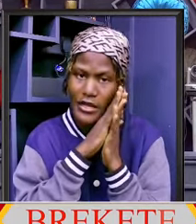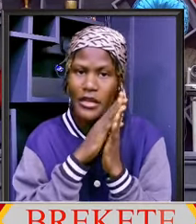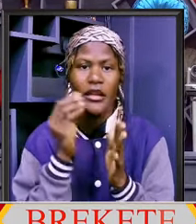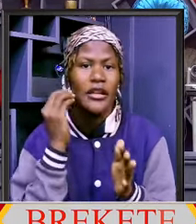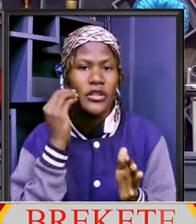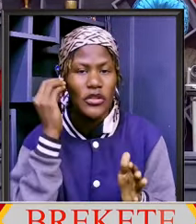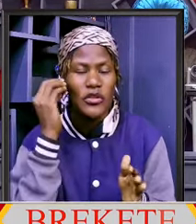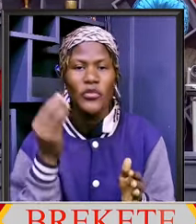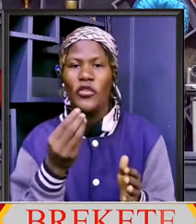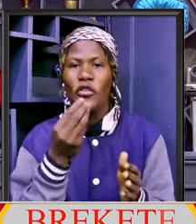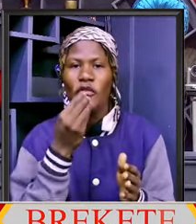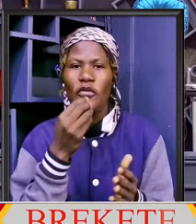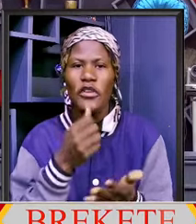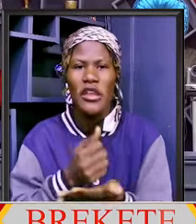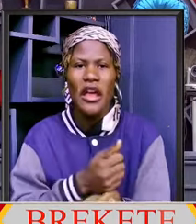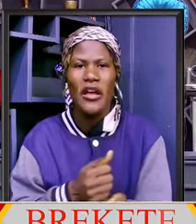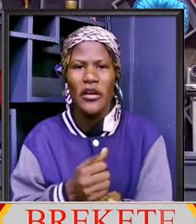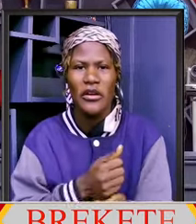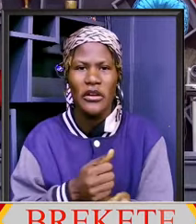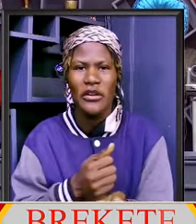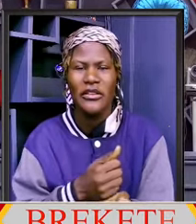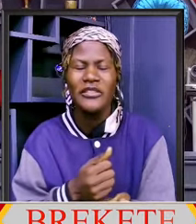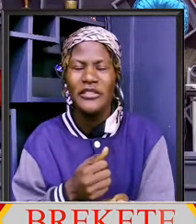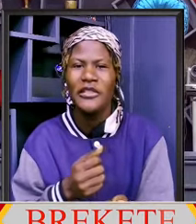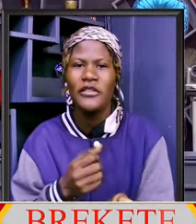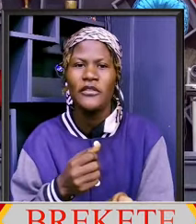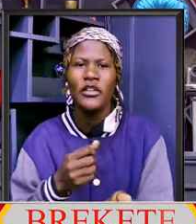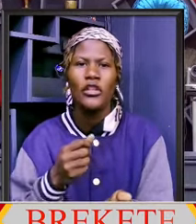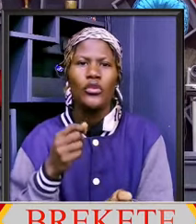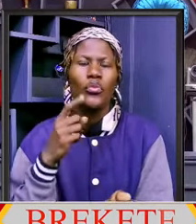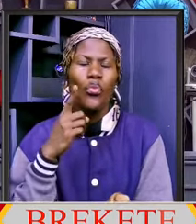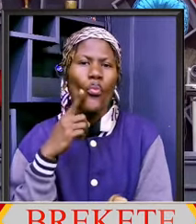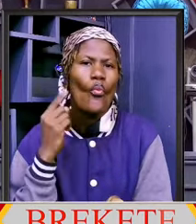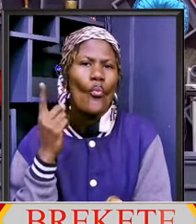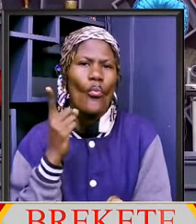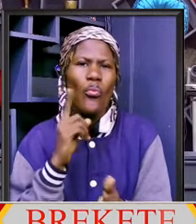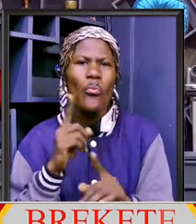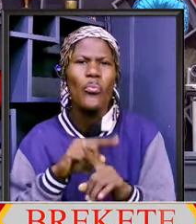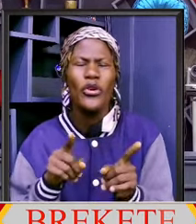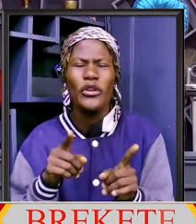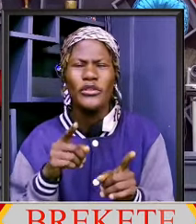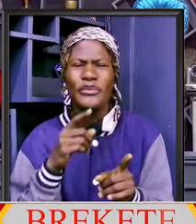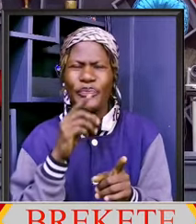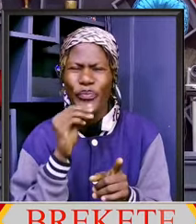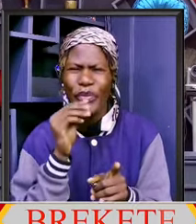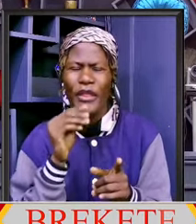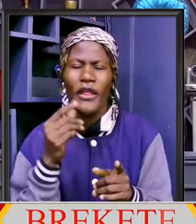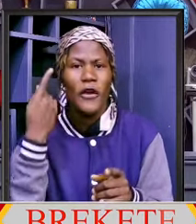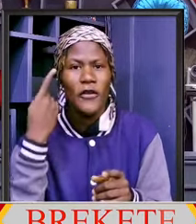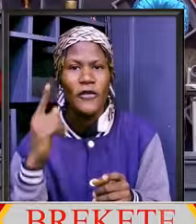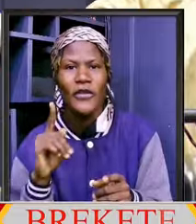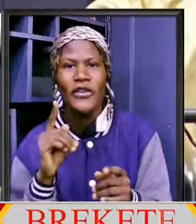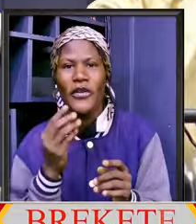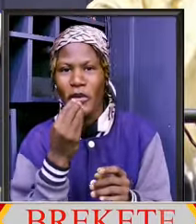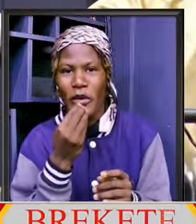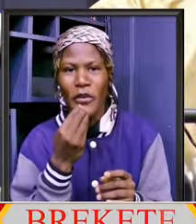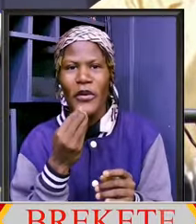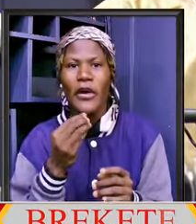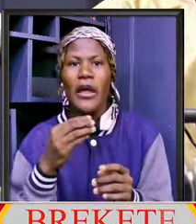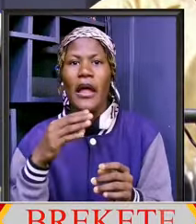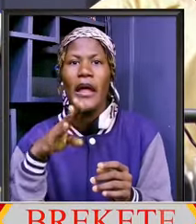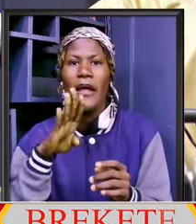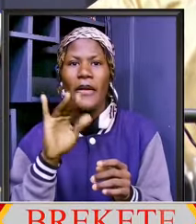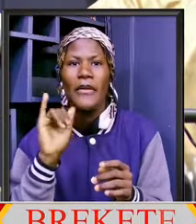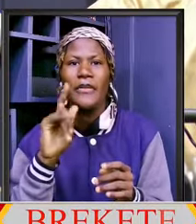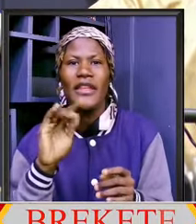Amen. They go give them sugar, the thing go, they bitter for him mouth. Amen. They go give them bitter leaf, he go, they sweet for him mouth. Amen. For